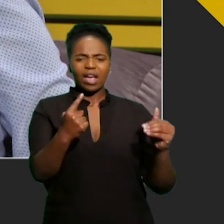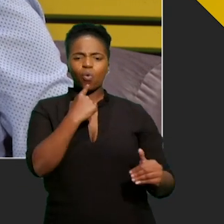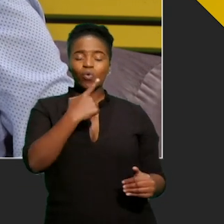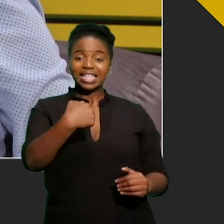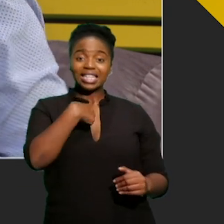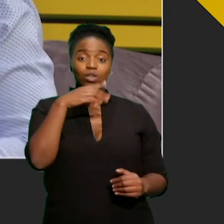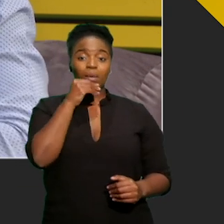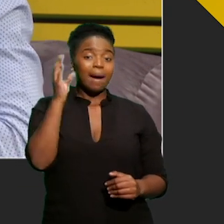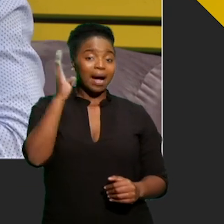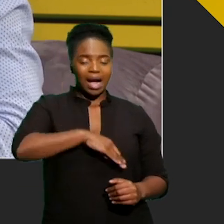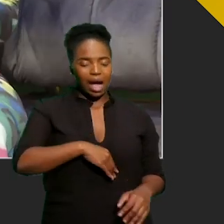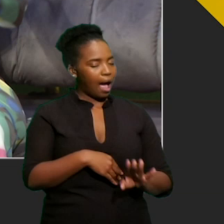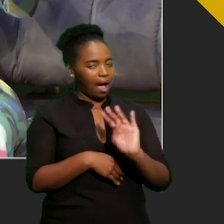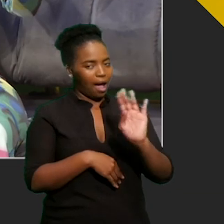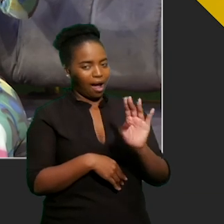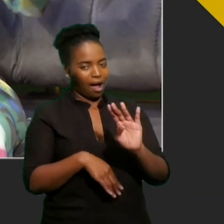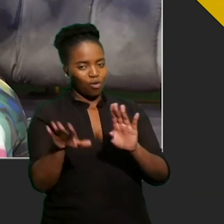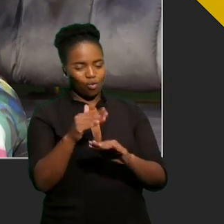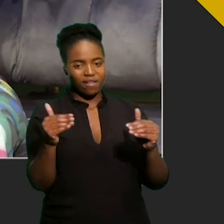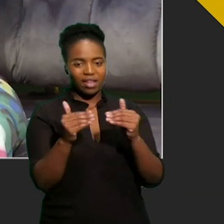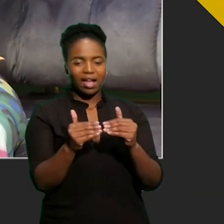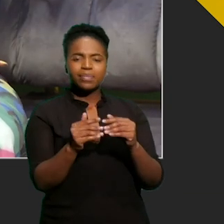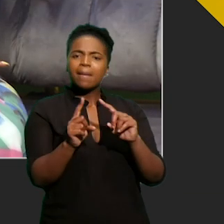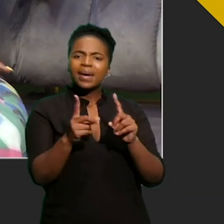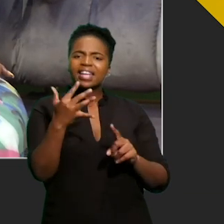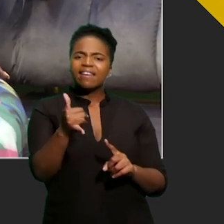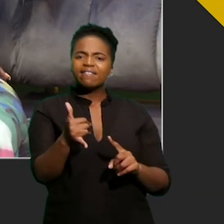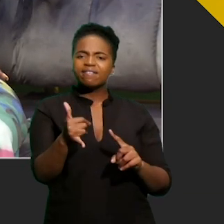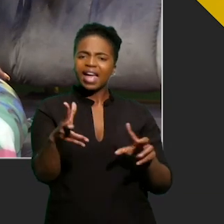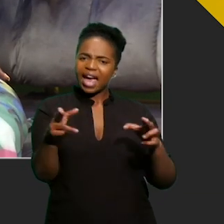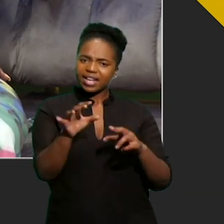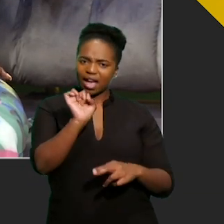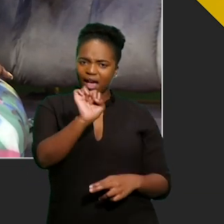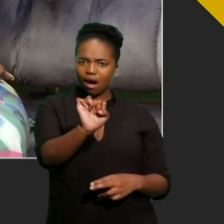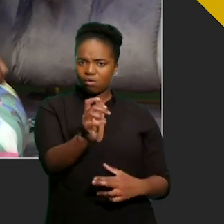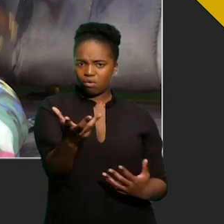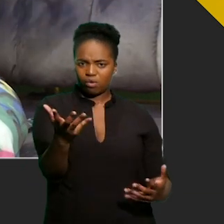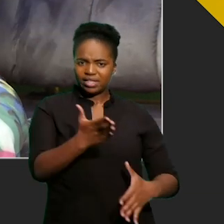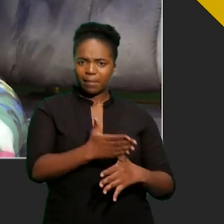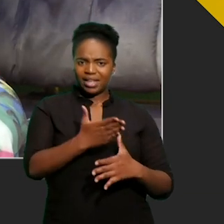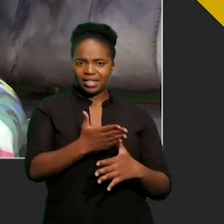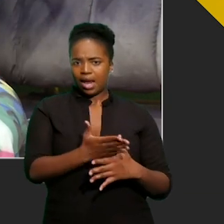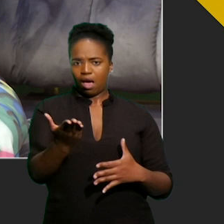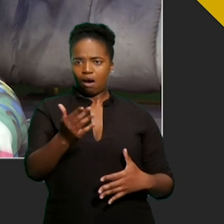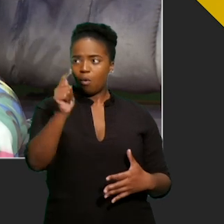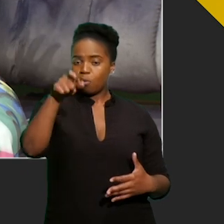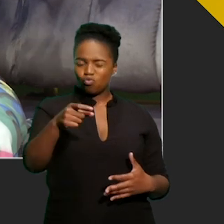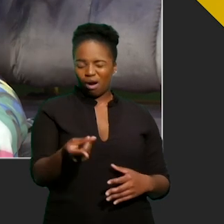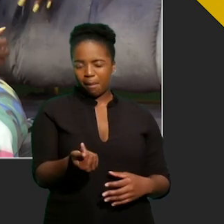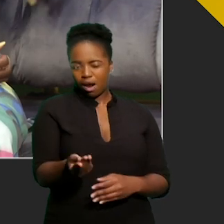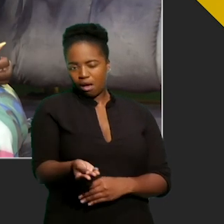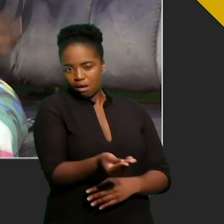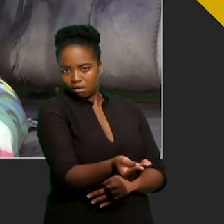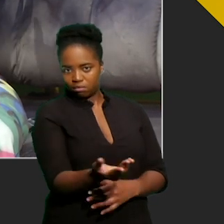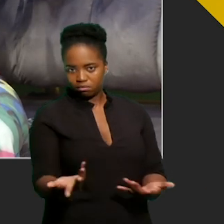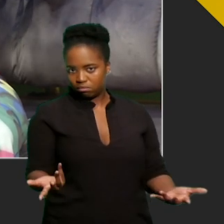Kuruma Amang. You know, what if your editor is captured by a certain funder?